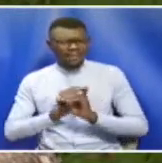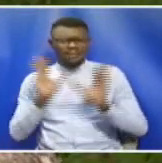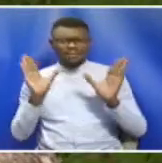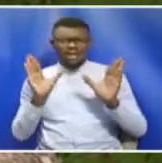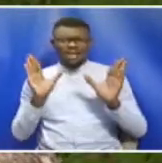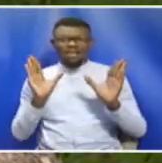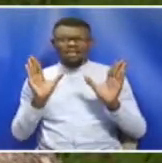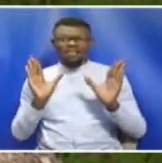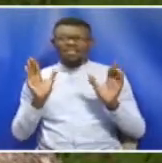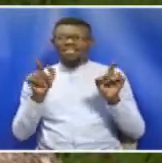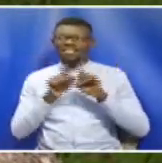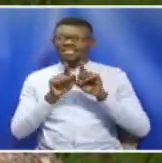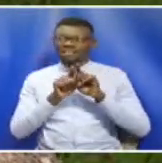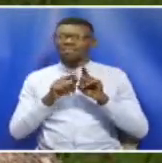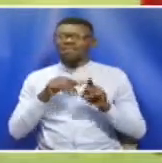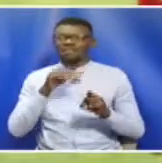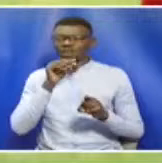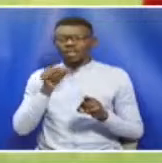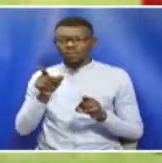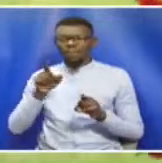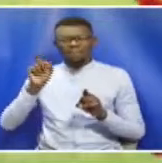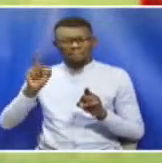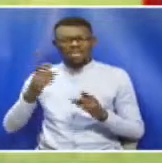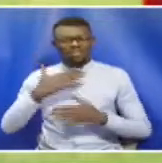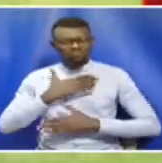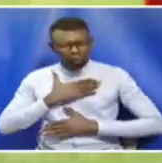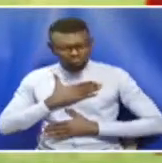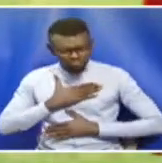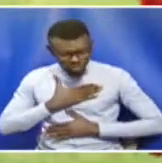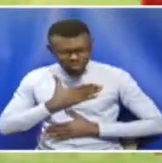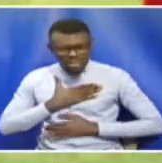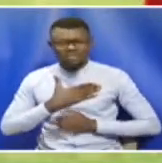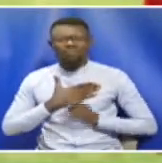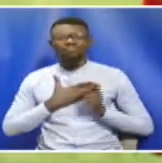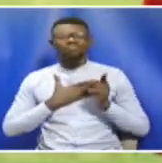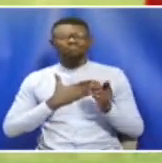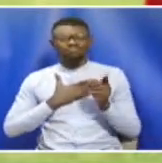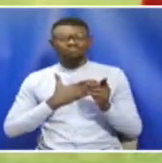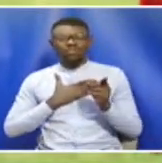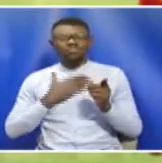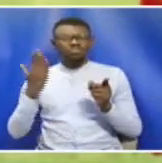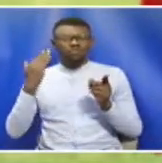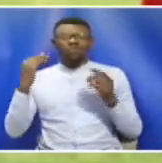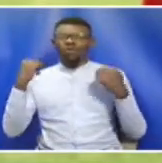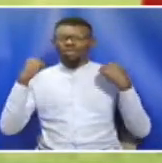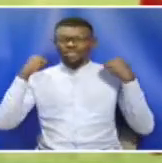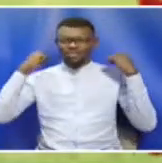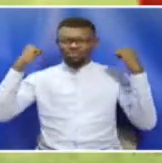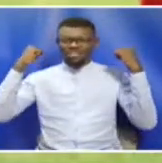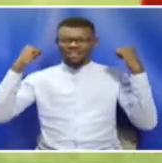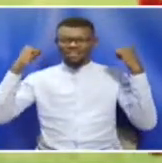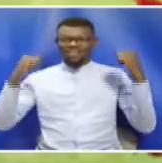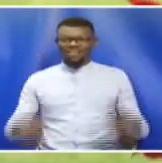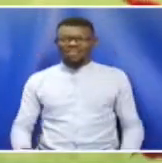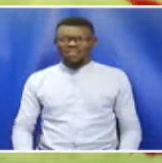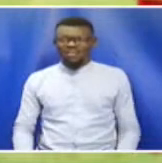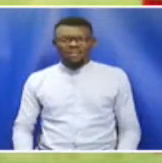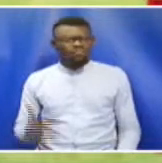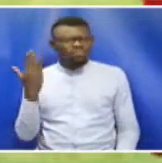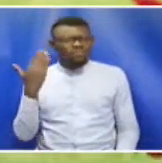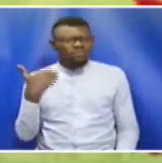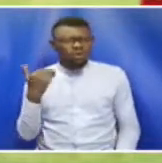her father honored as a hero. And as I was growing up, I kept asking my mother, where's my